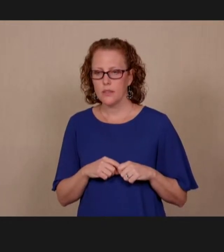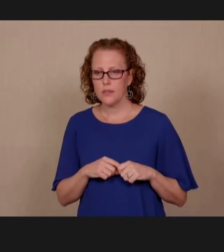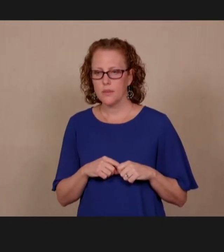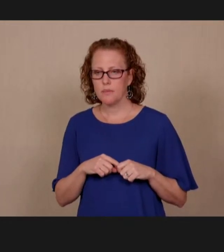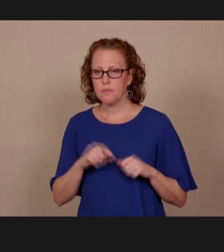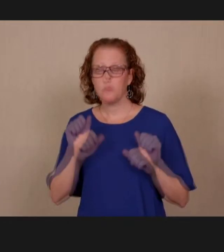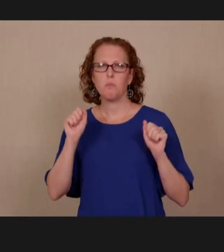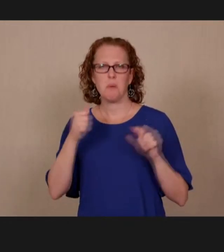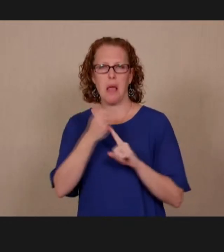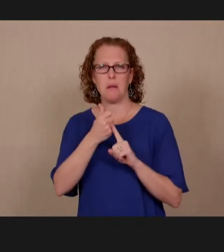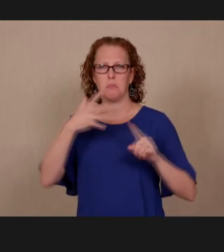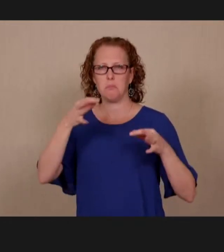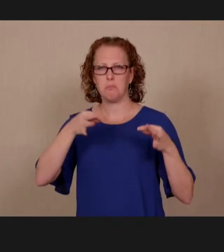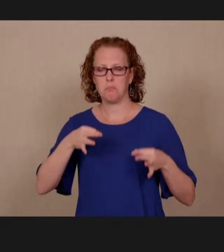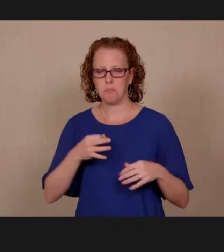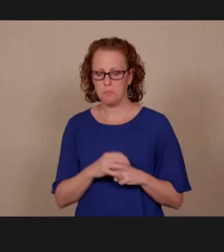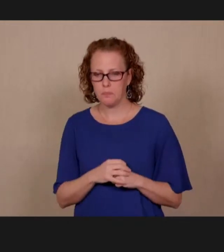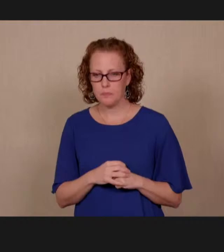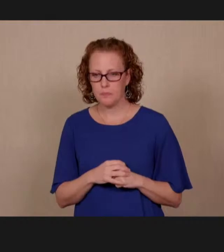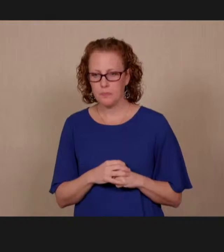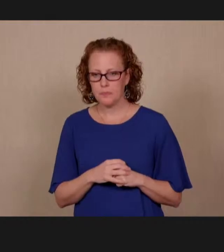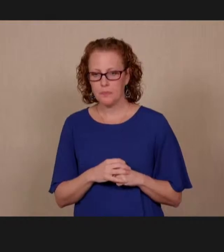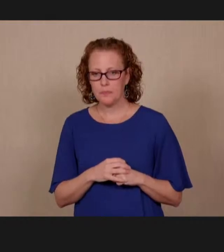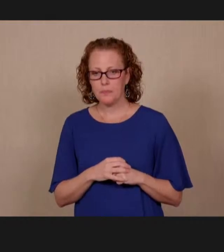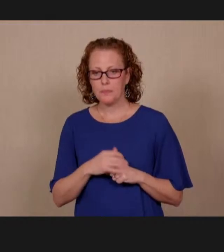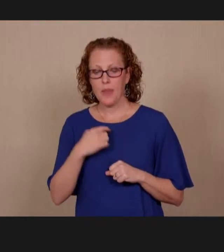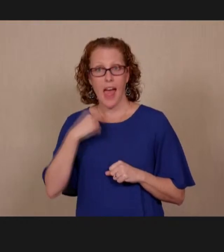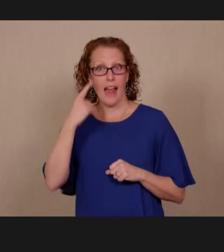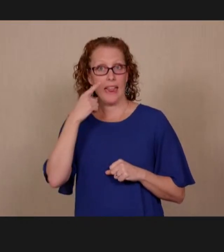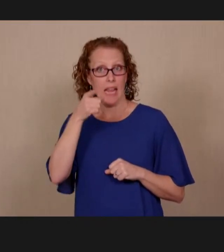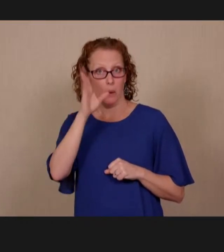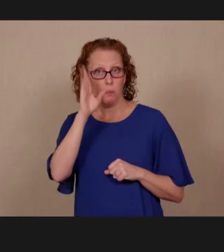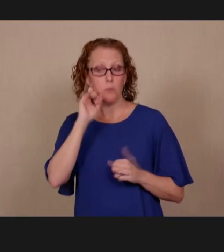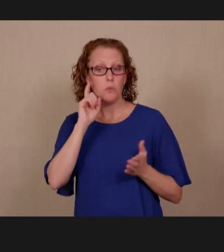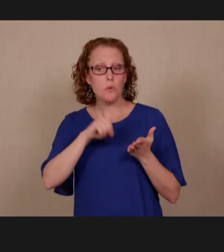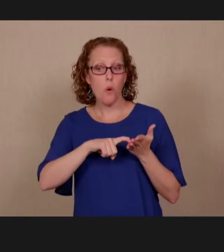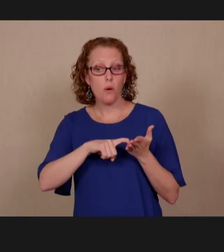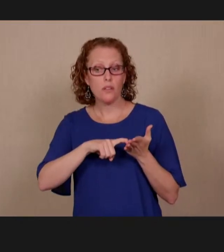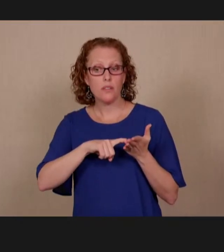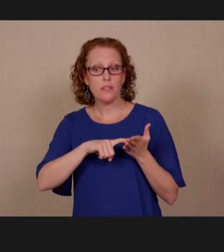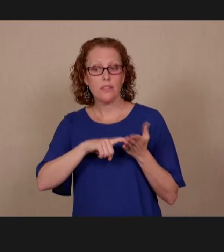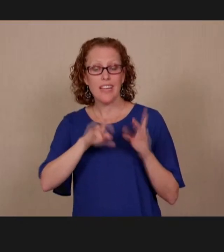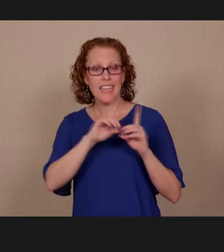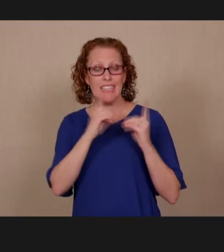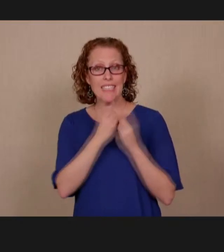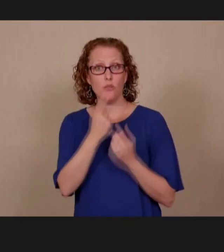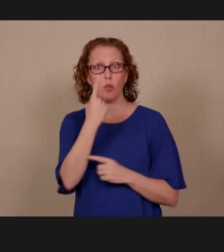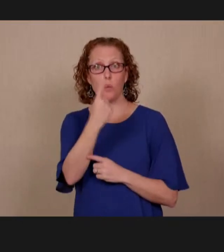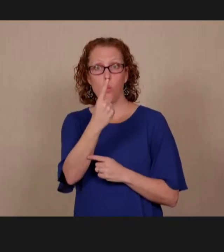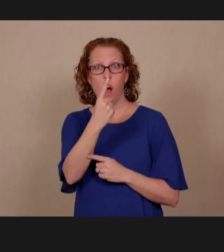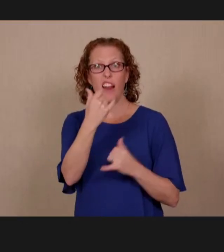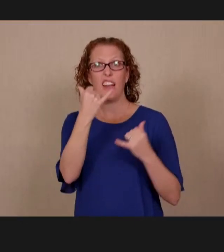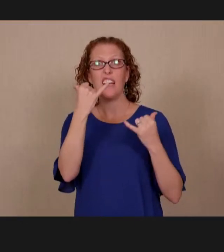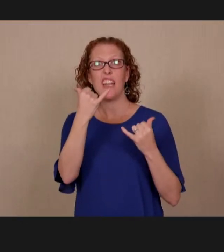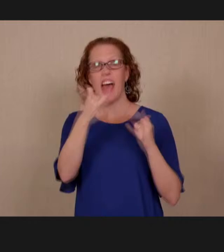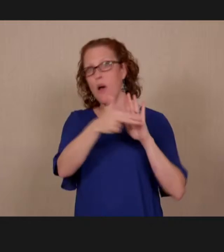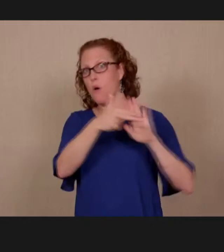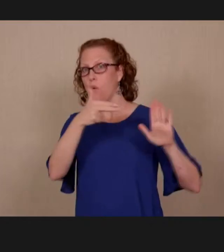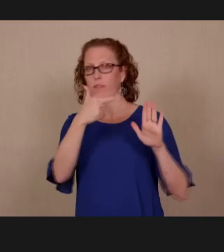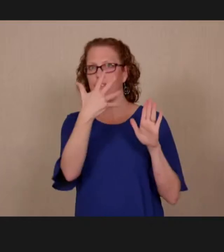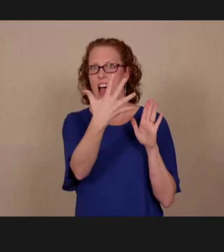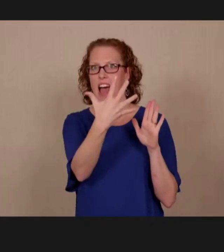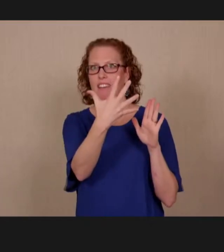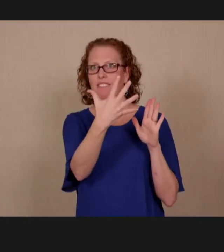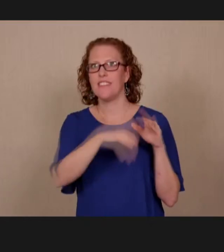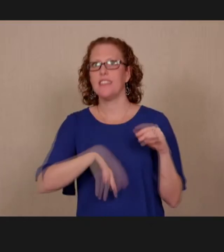of that. What I think you'll notice is that District 1 has become District 5. District 3 for the most part has stayed the